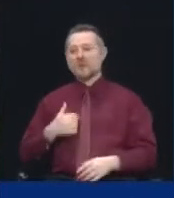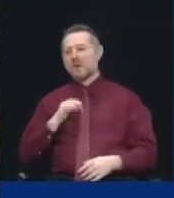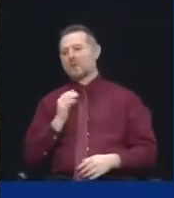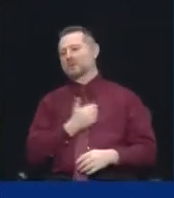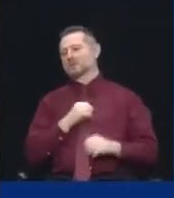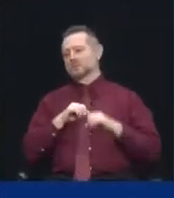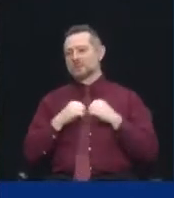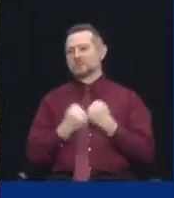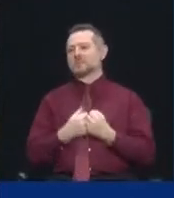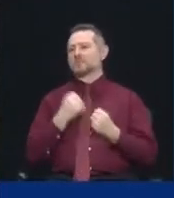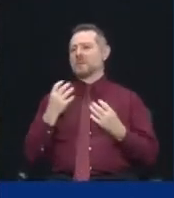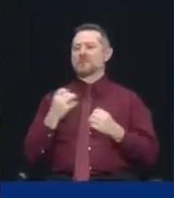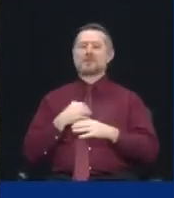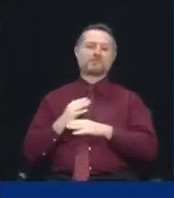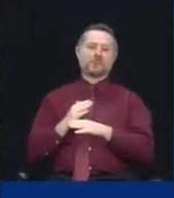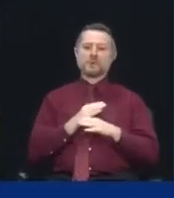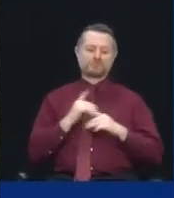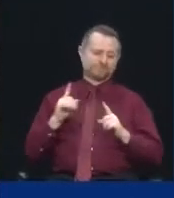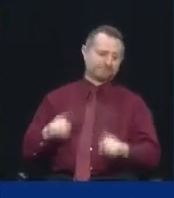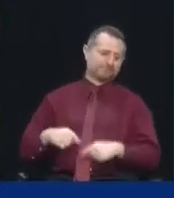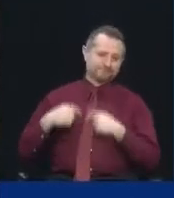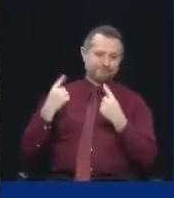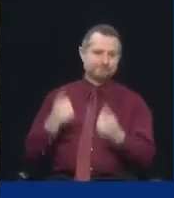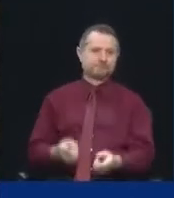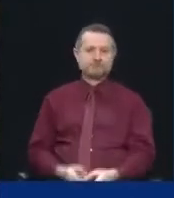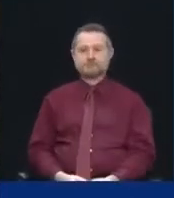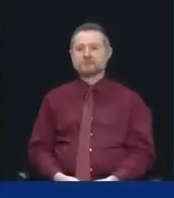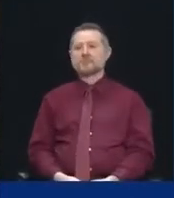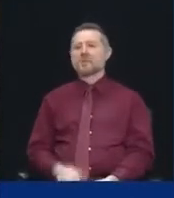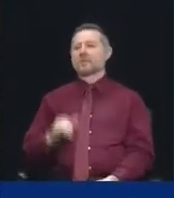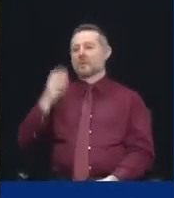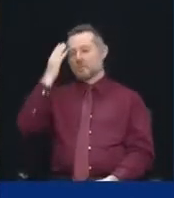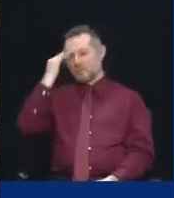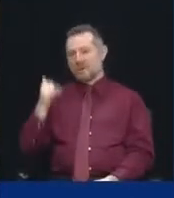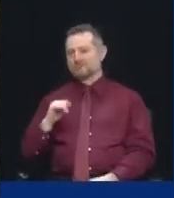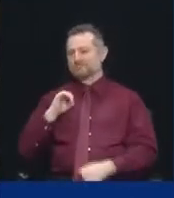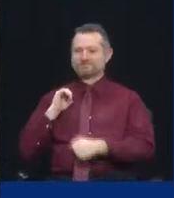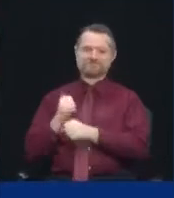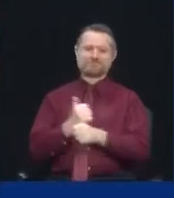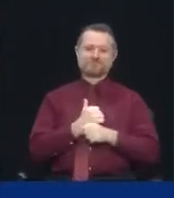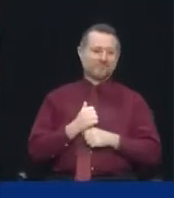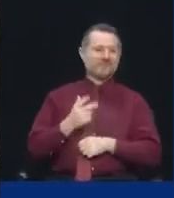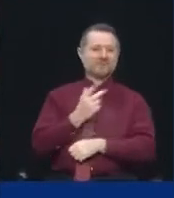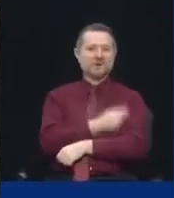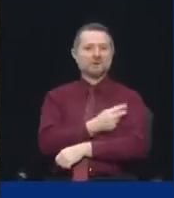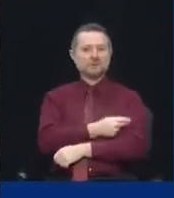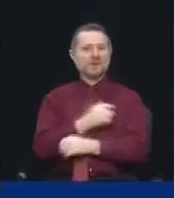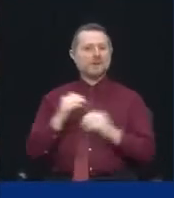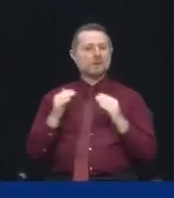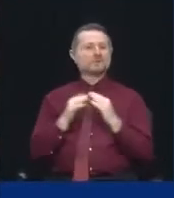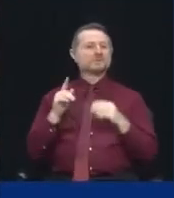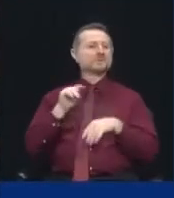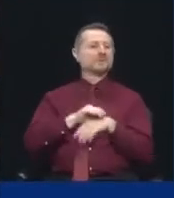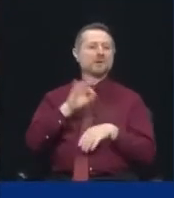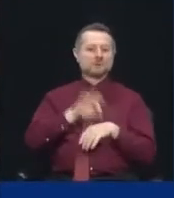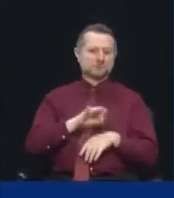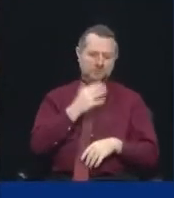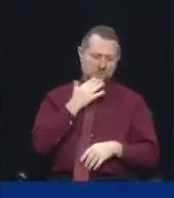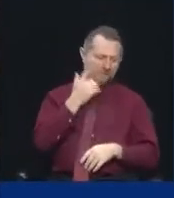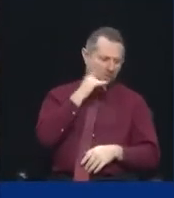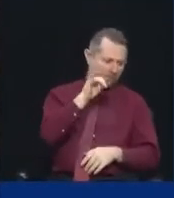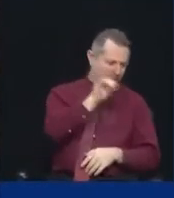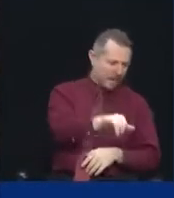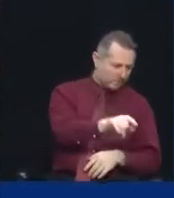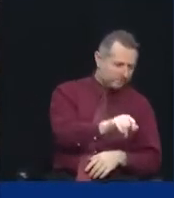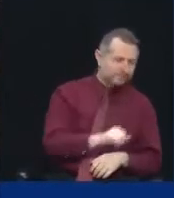time before the pandemic. But that's why he created the Vaccine Equity Task Force. Governor, thank you for that. Working